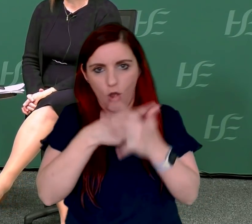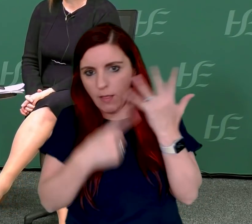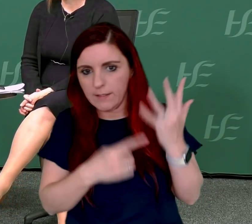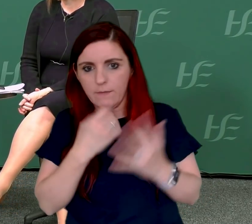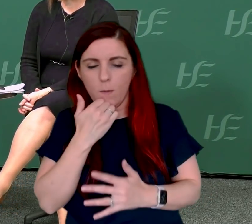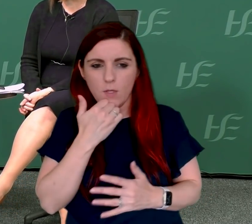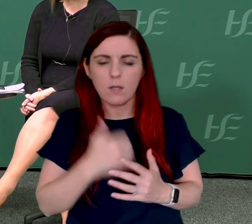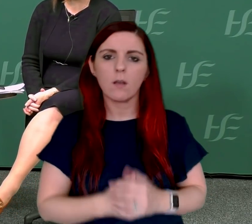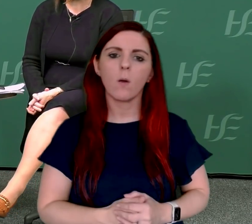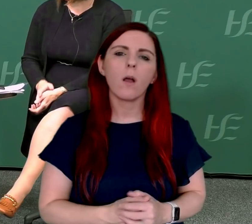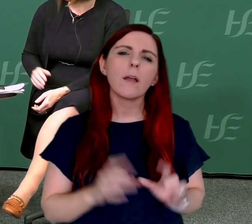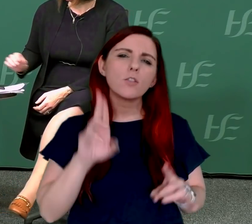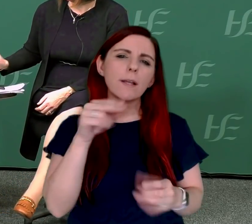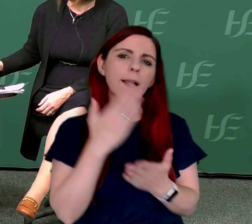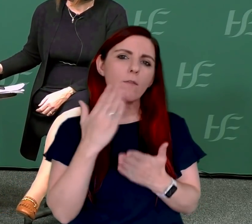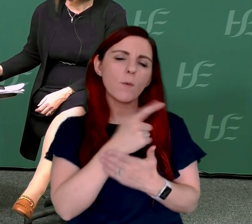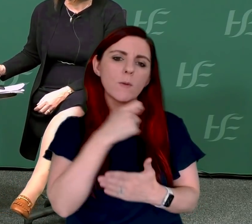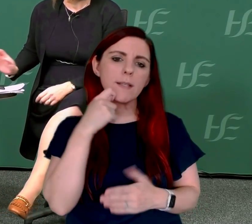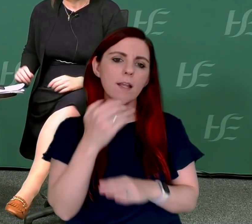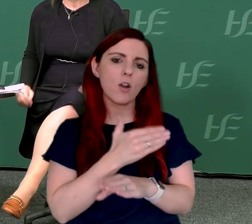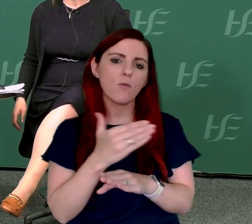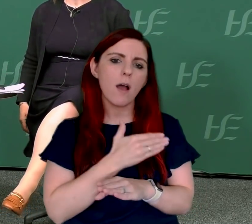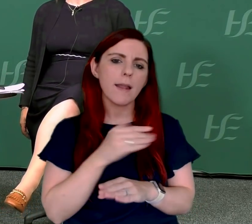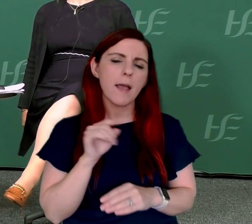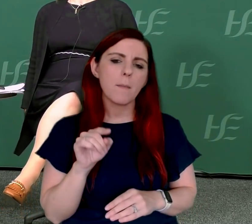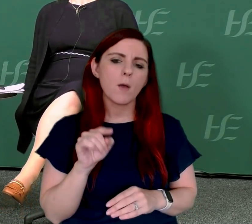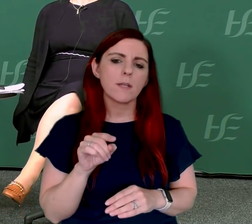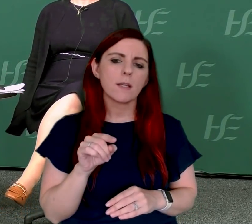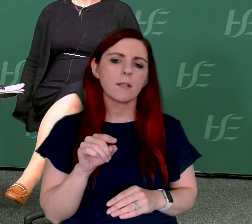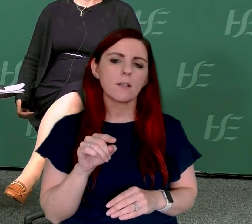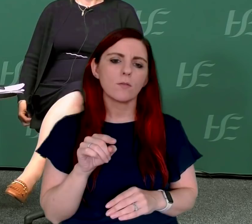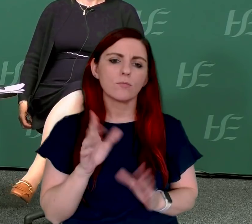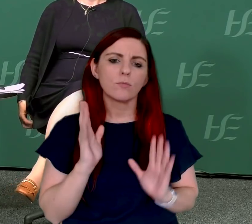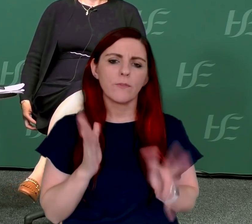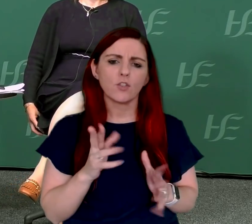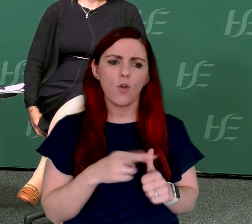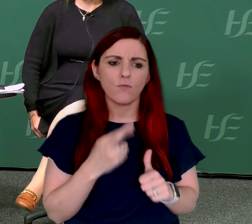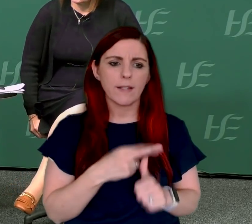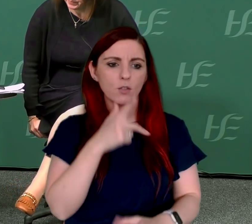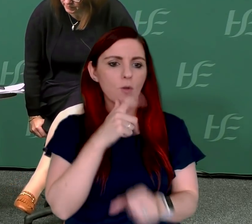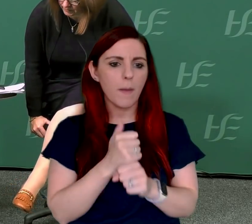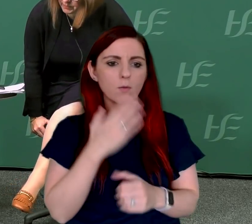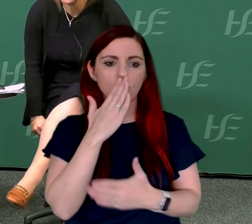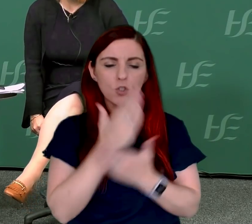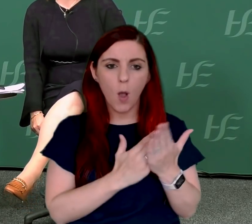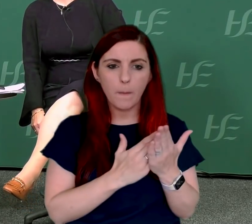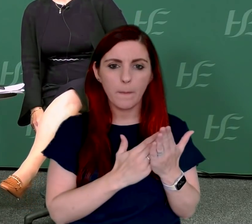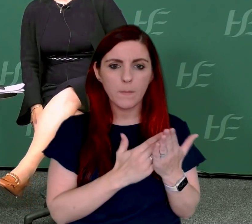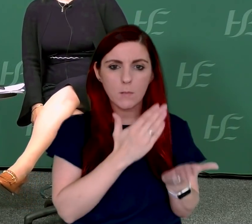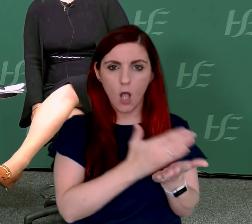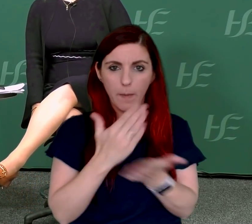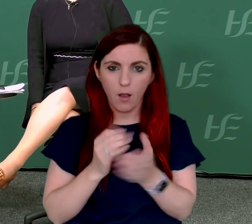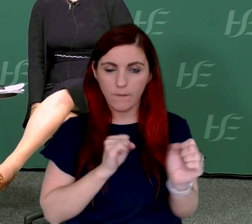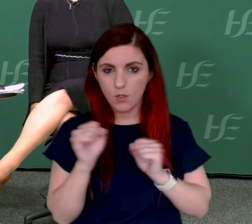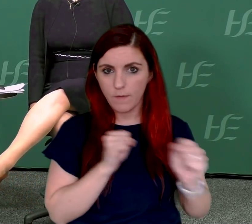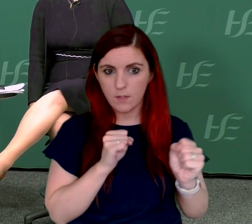could you just clarify what you were saying earlier about your discussions with the sites? Are you already talking about, was it some curtailment of service, or I heard